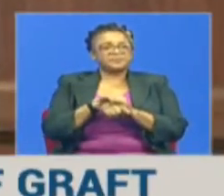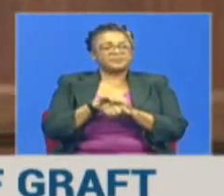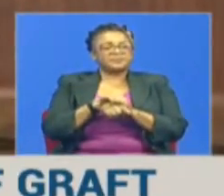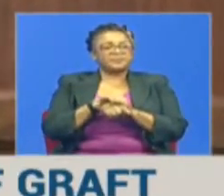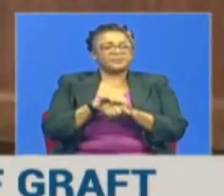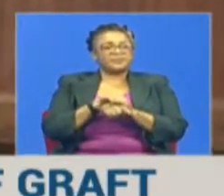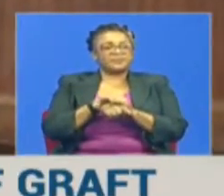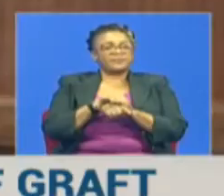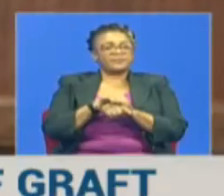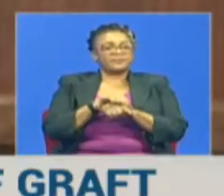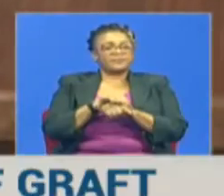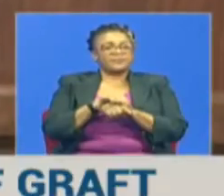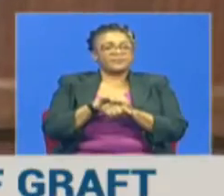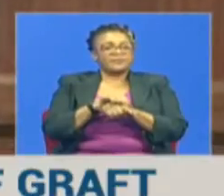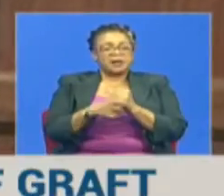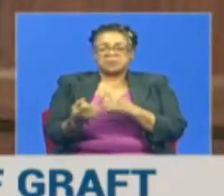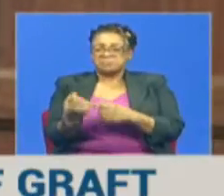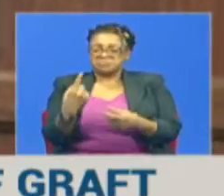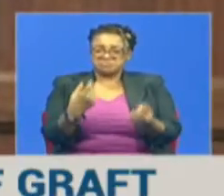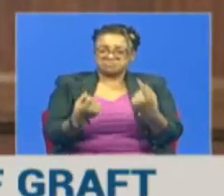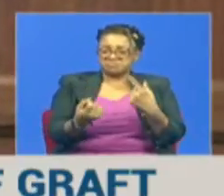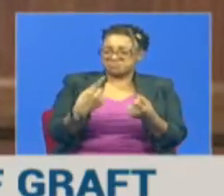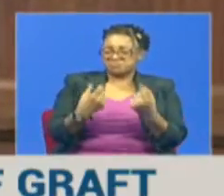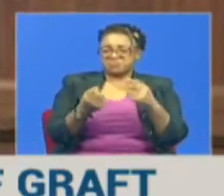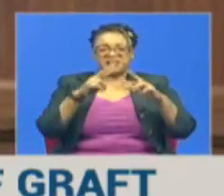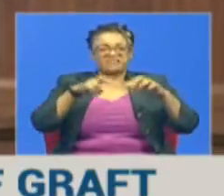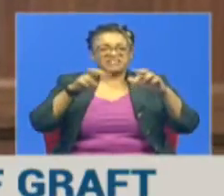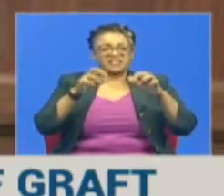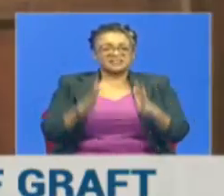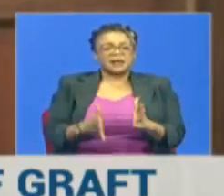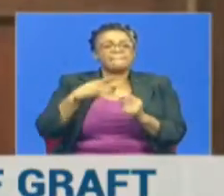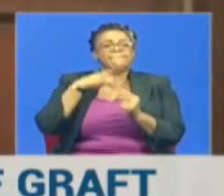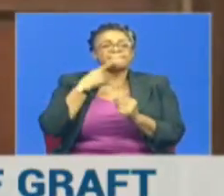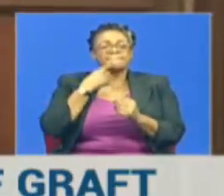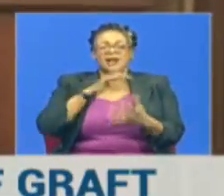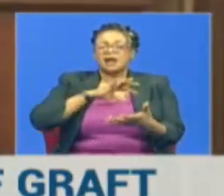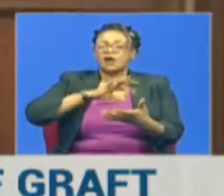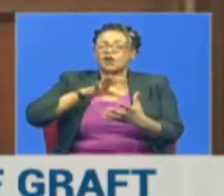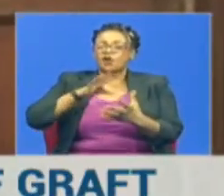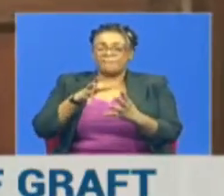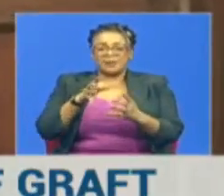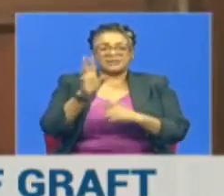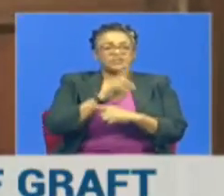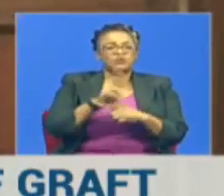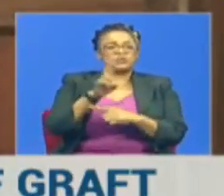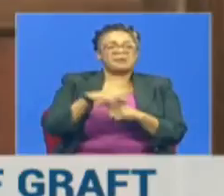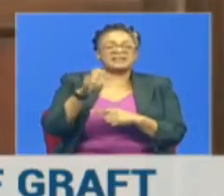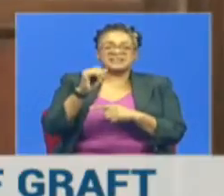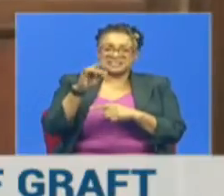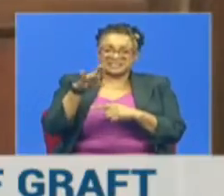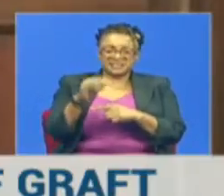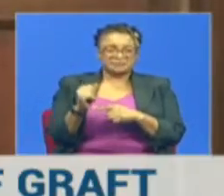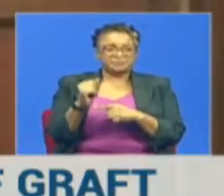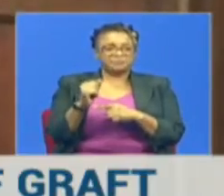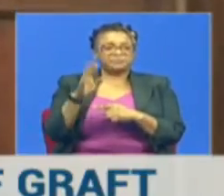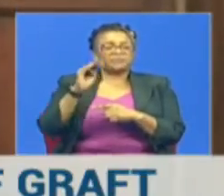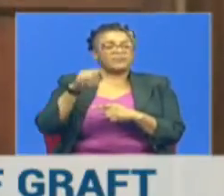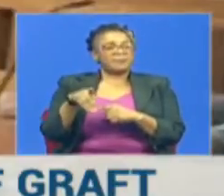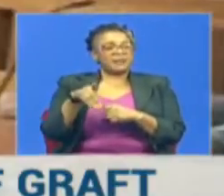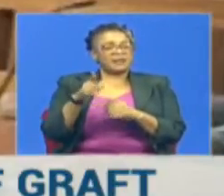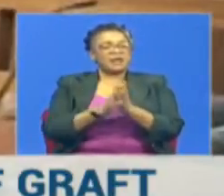Details have now emerged about what investigators said was a complex web used by Sirisia MP John Waluke and his